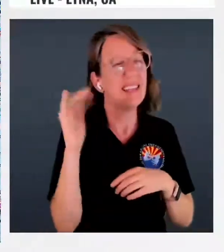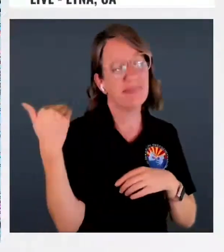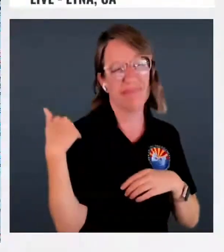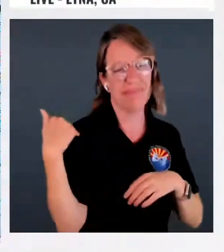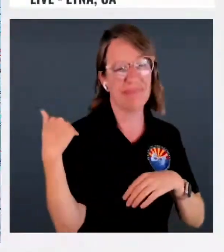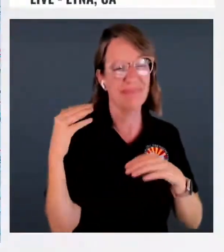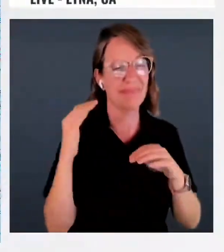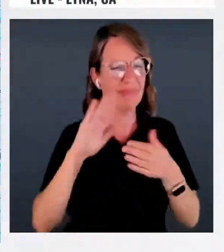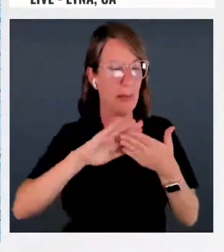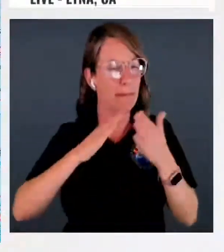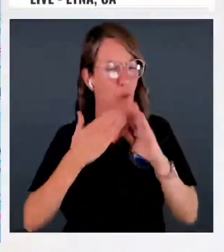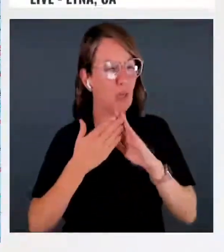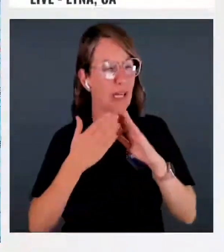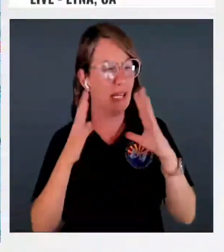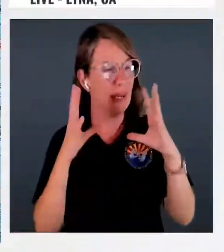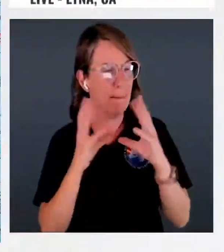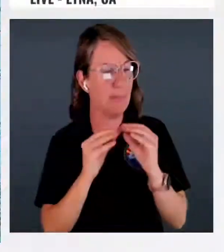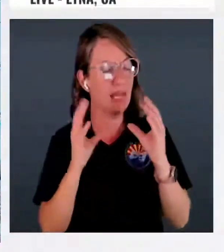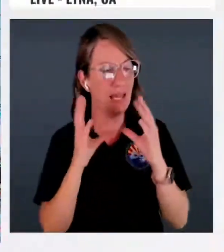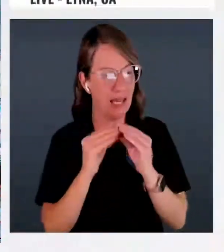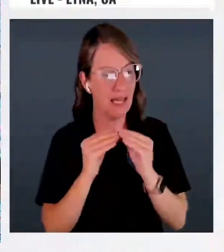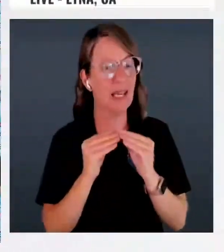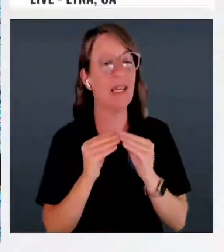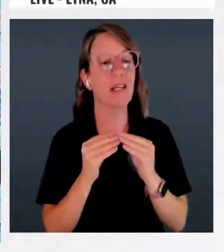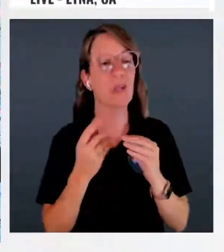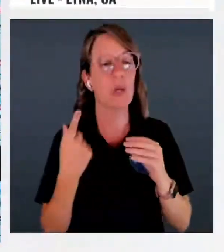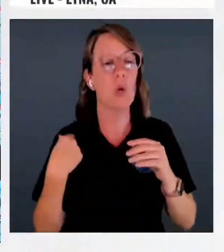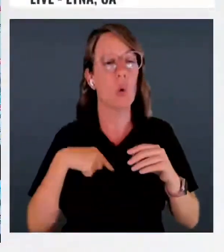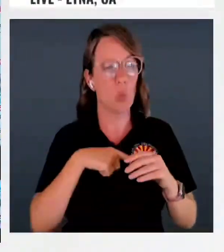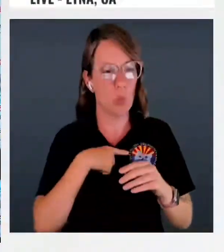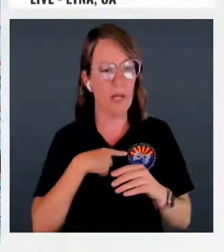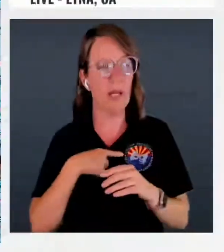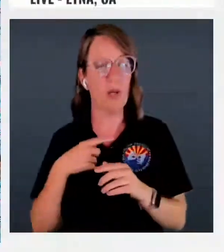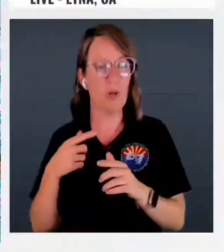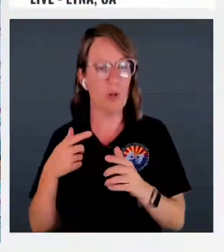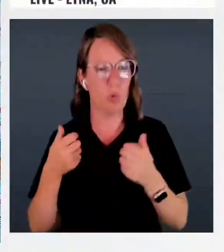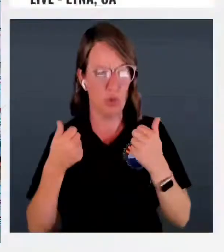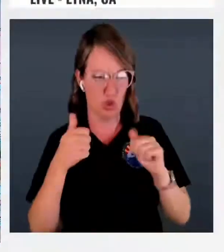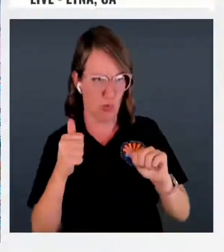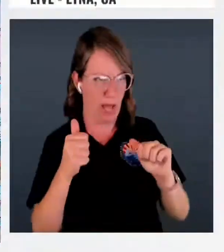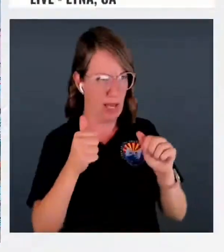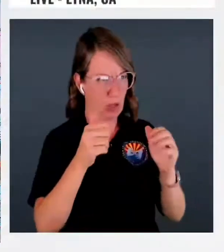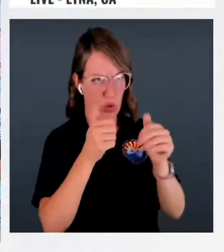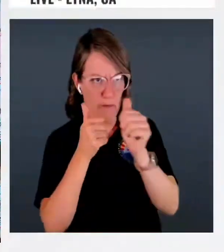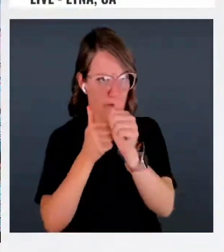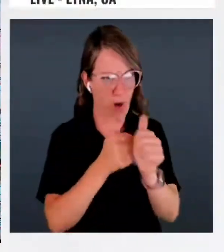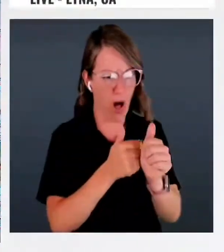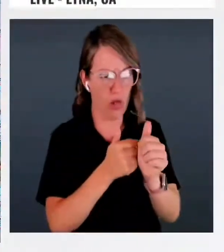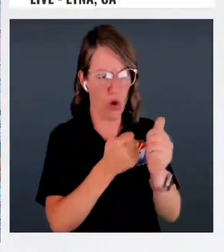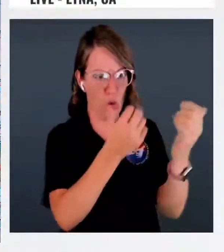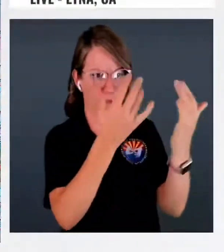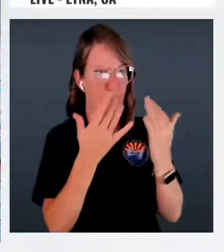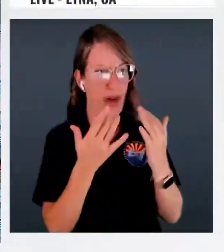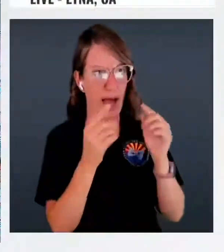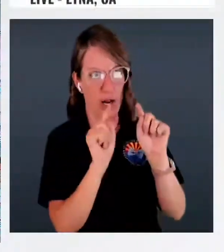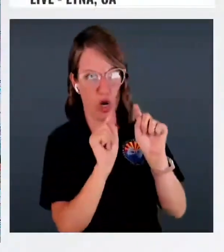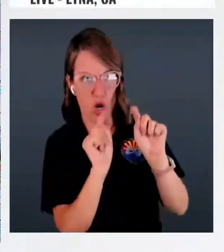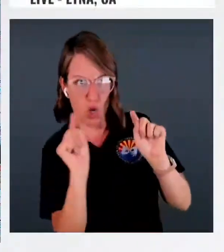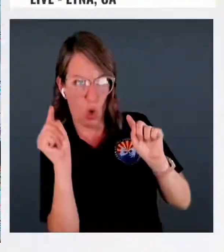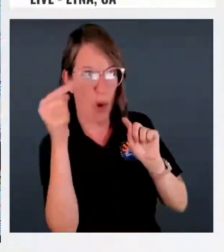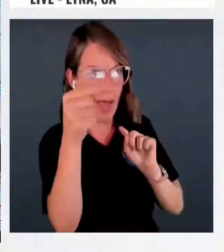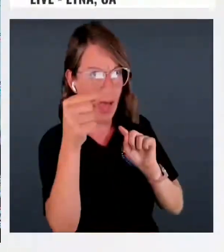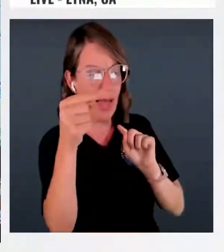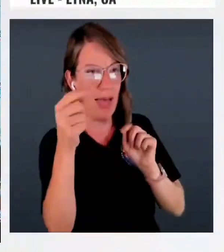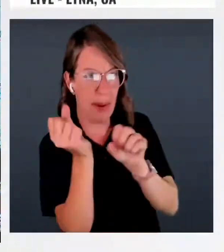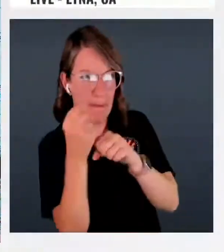some tactical firing, just keeping up with the fire as it was coming down this way and just getting ahead of it off our main control line. We were able to bring